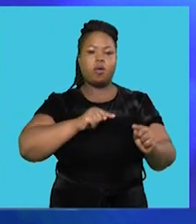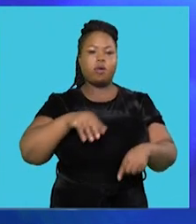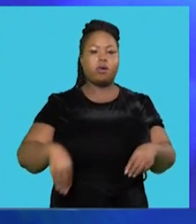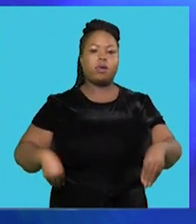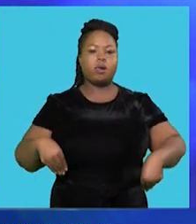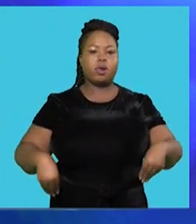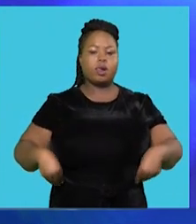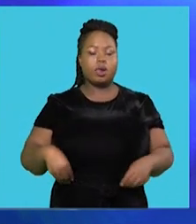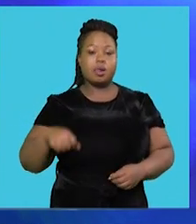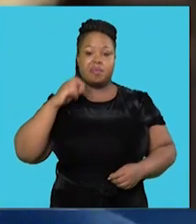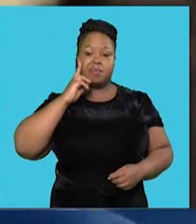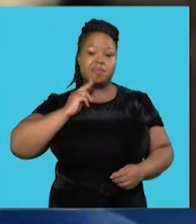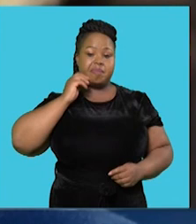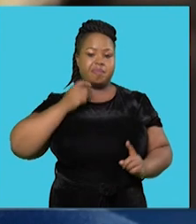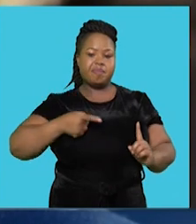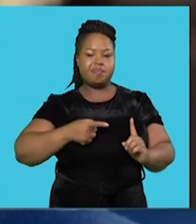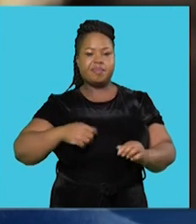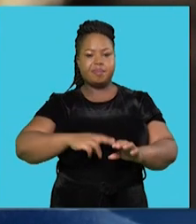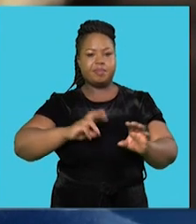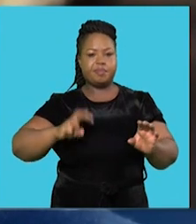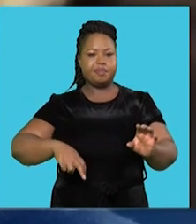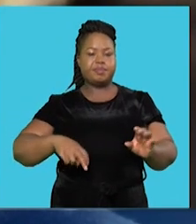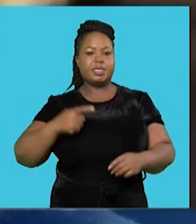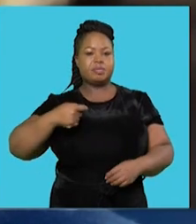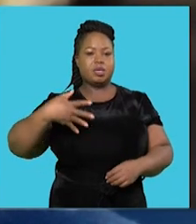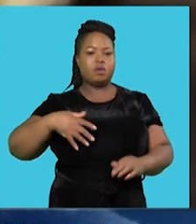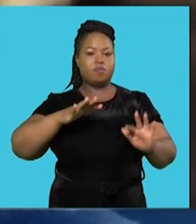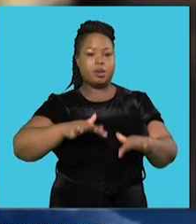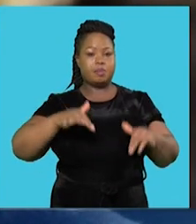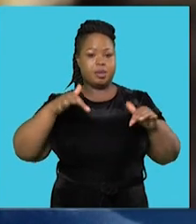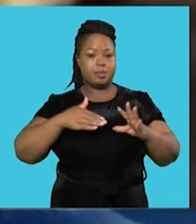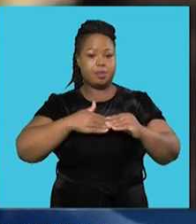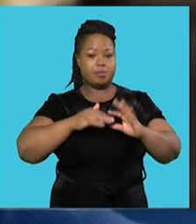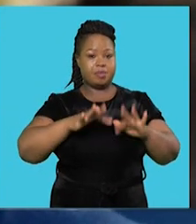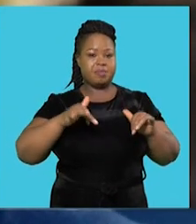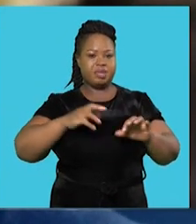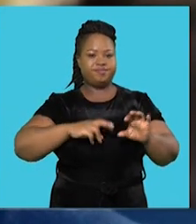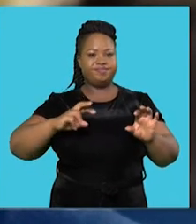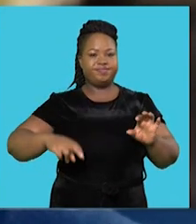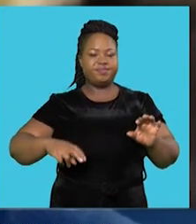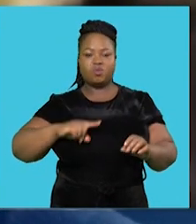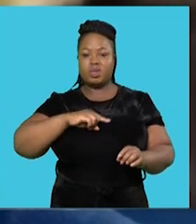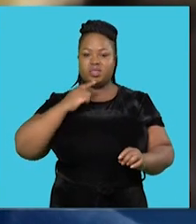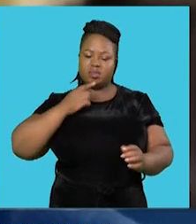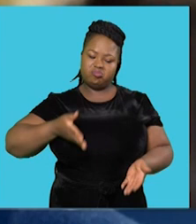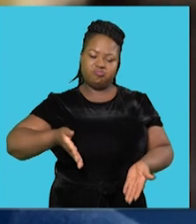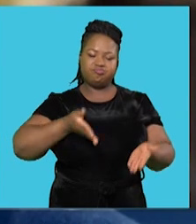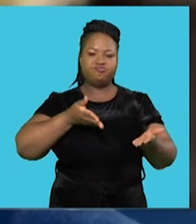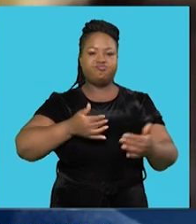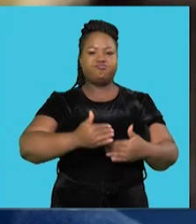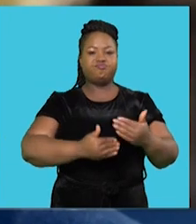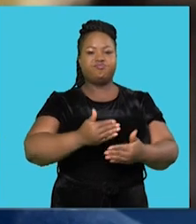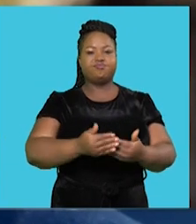zobuqhophololo. UMapisa-Nqakula urhoxile njengosomlomo wePalamente kwanelungu lePalamente izolo esithi ufuna ukuvumela uphando